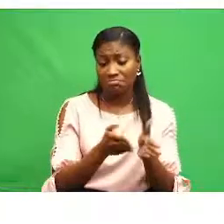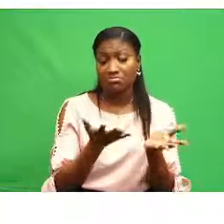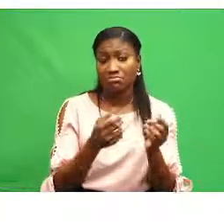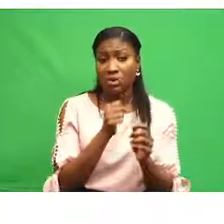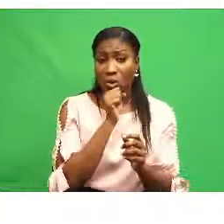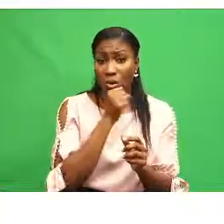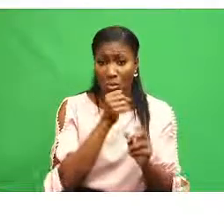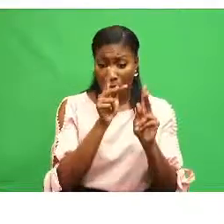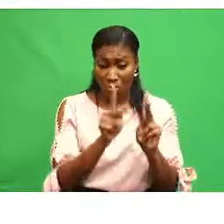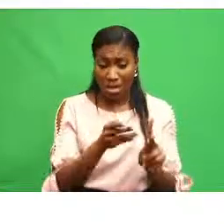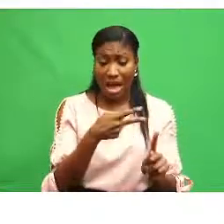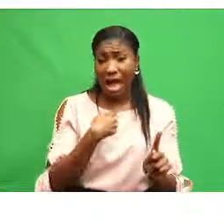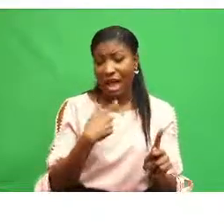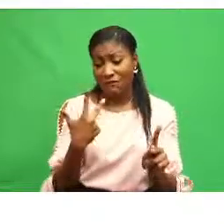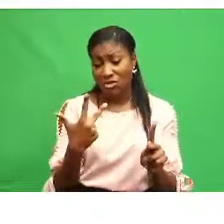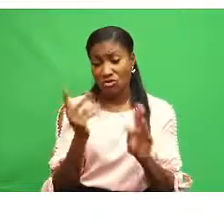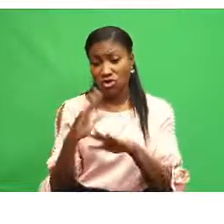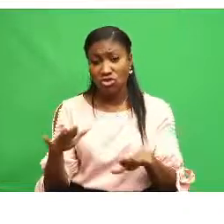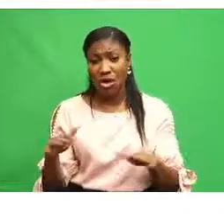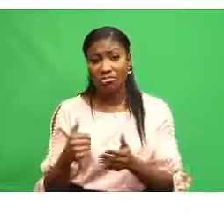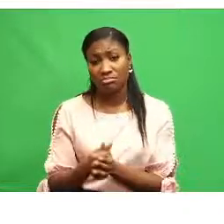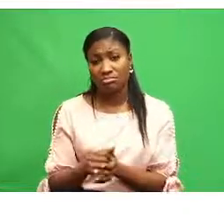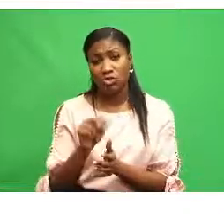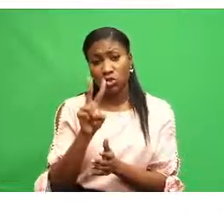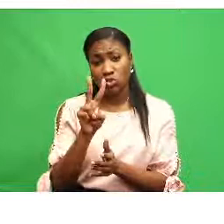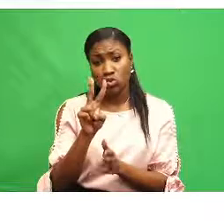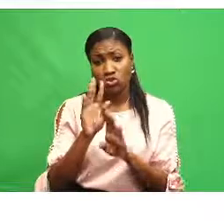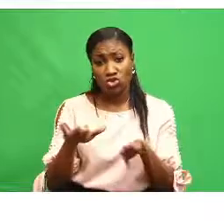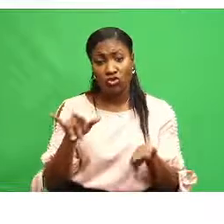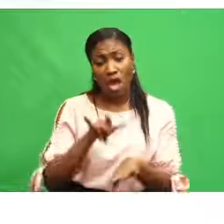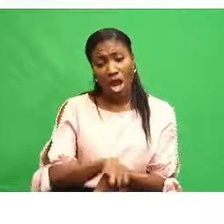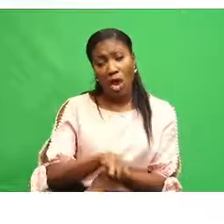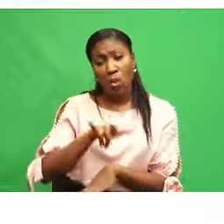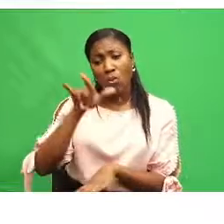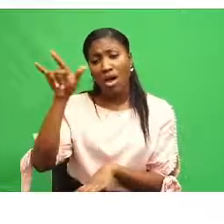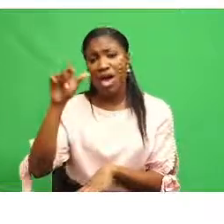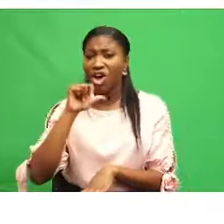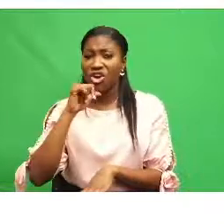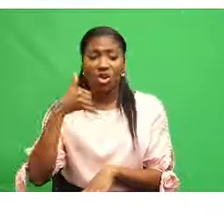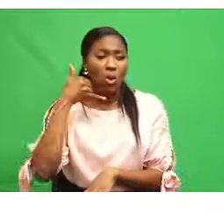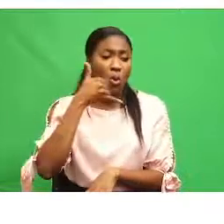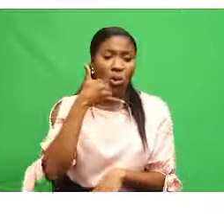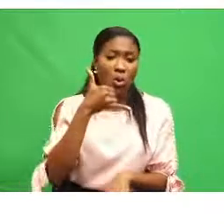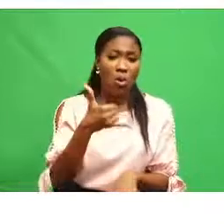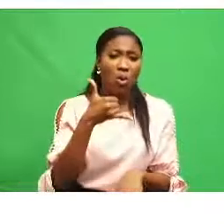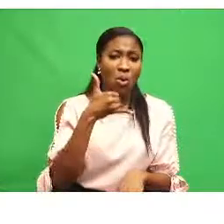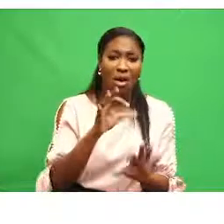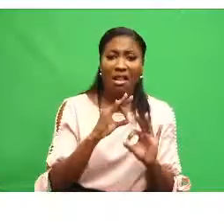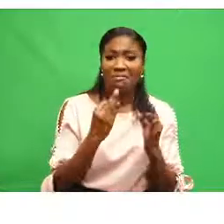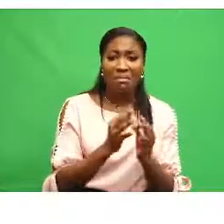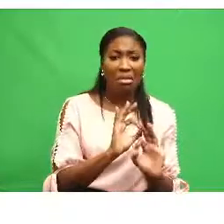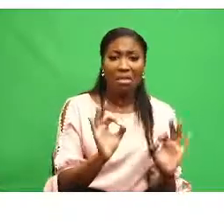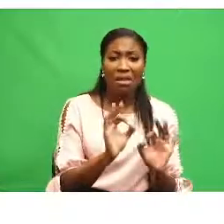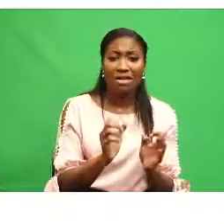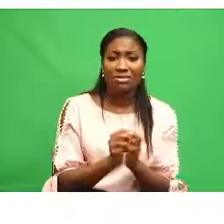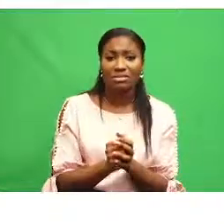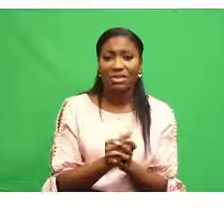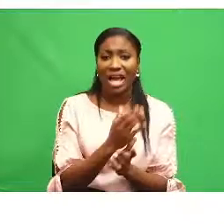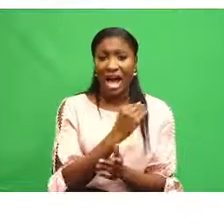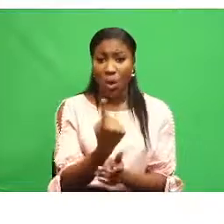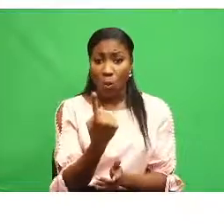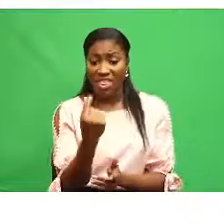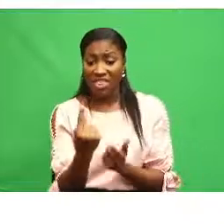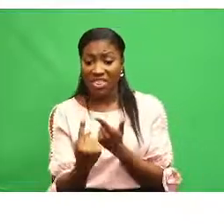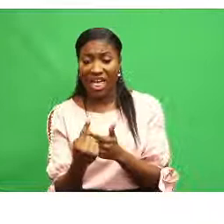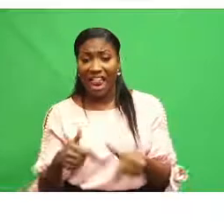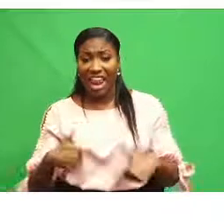children. 2 of them are abroad, they don't keep contact, and you may have 1 daughter or son living with you. And that son